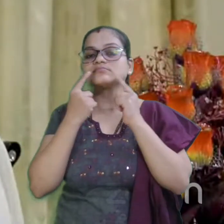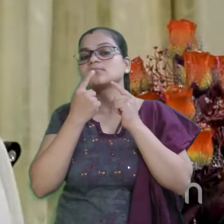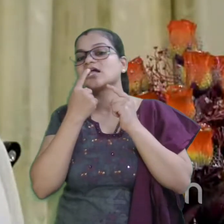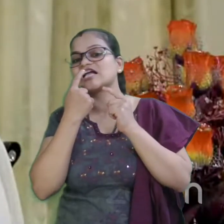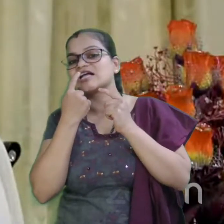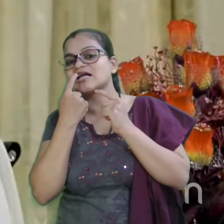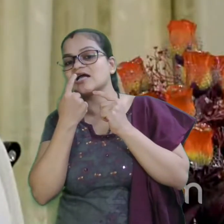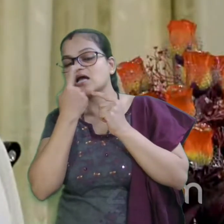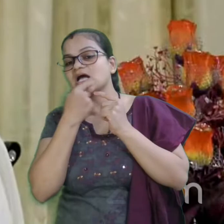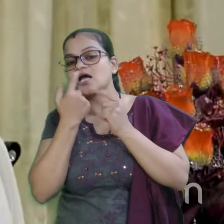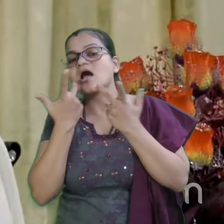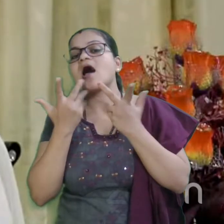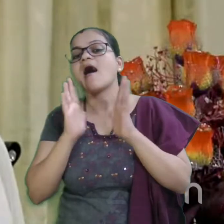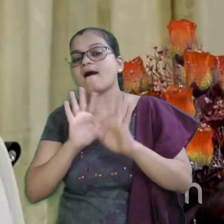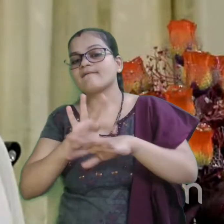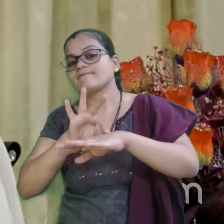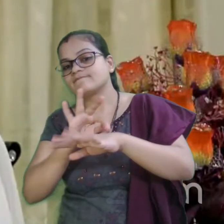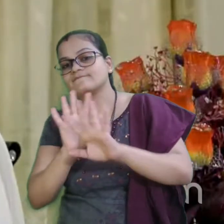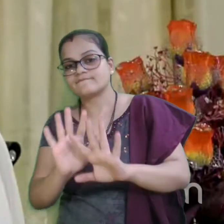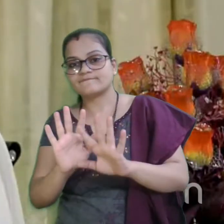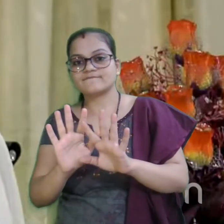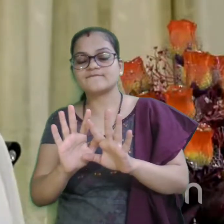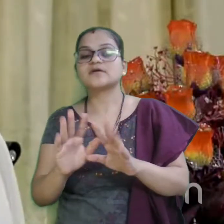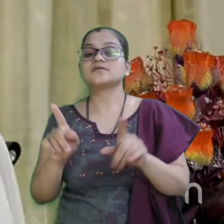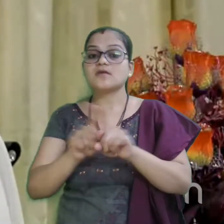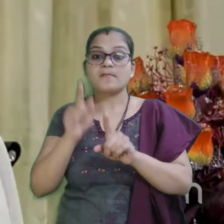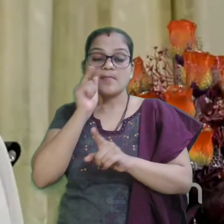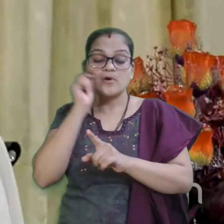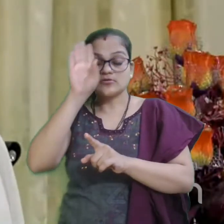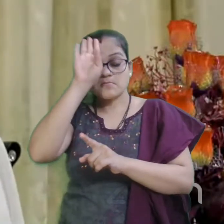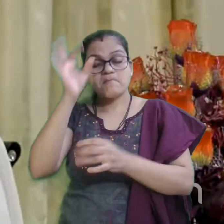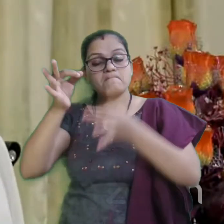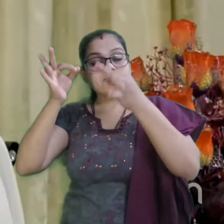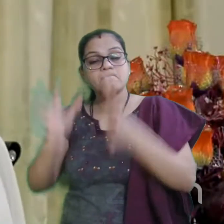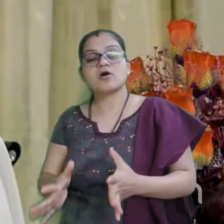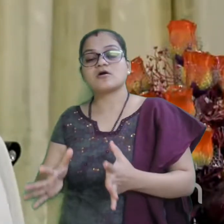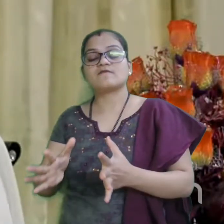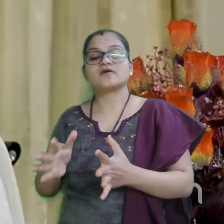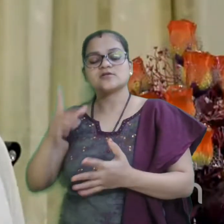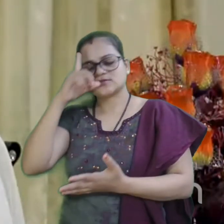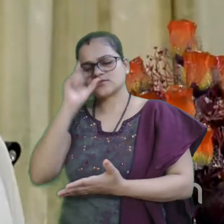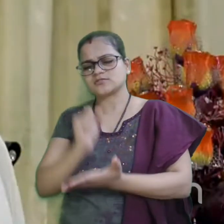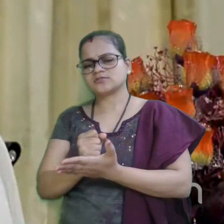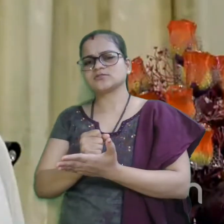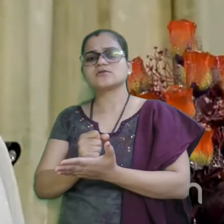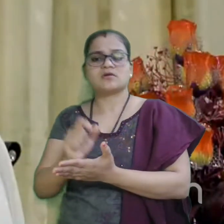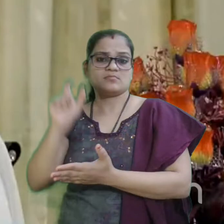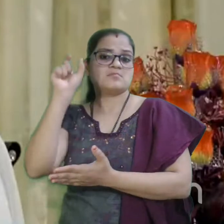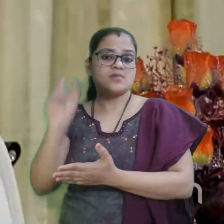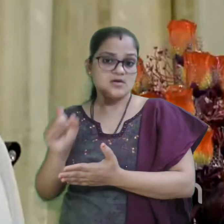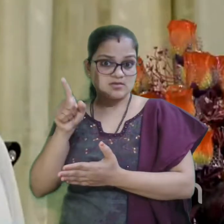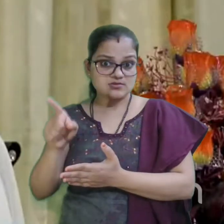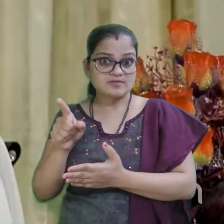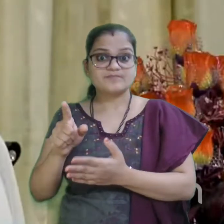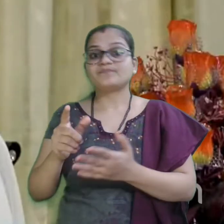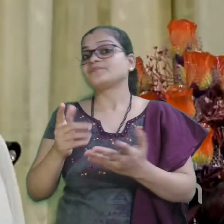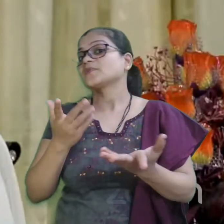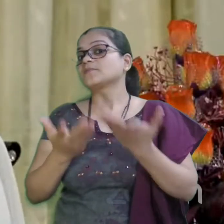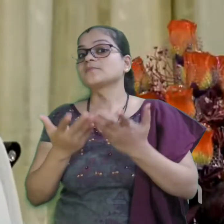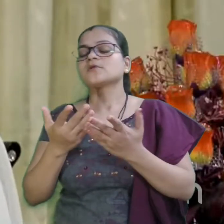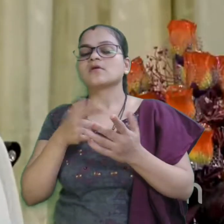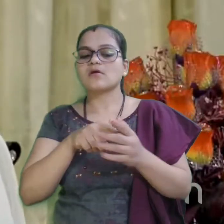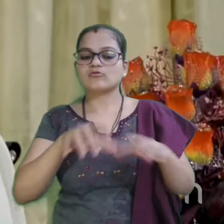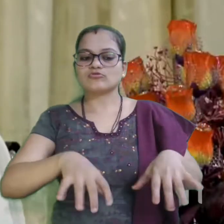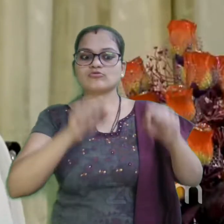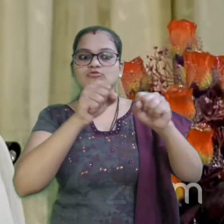a dynasty of the soul, of the king. And the king has to be the perfect one, the perfect decision maker,